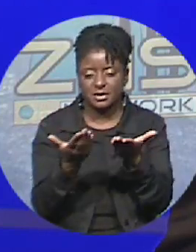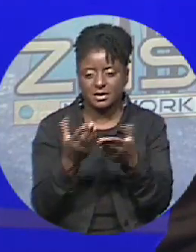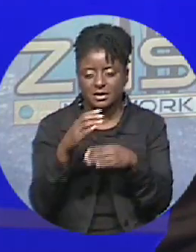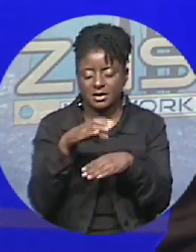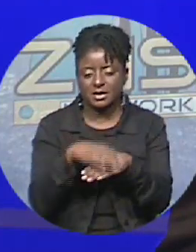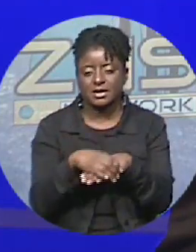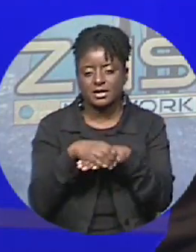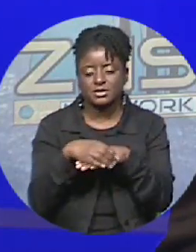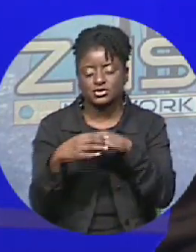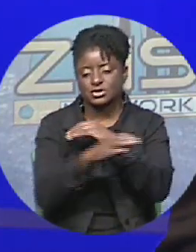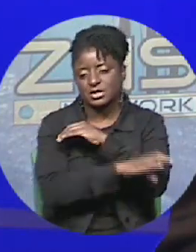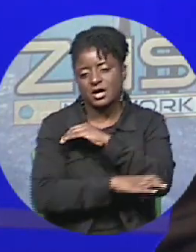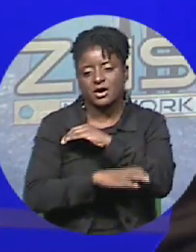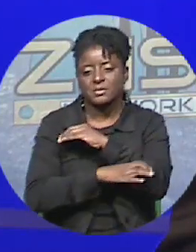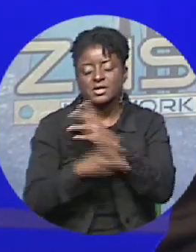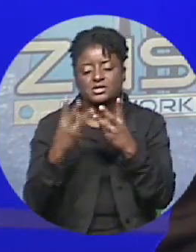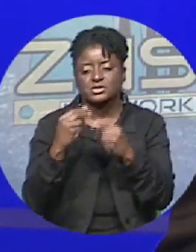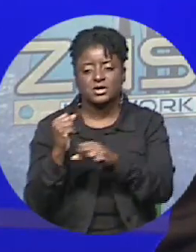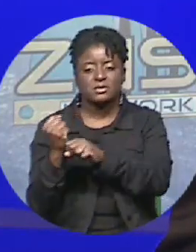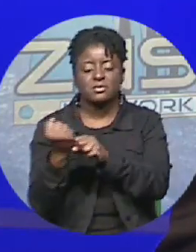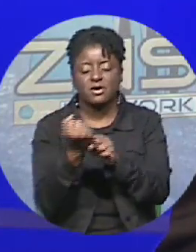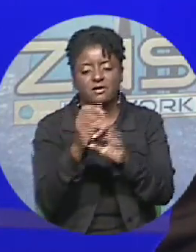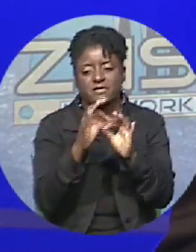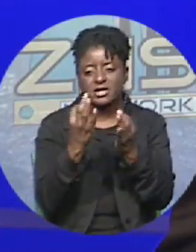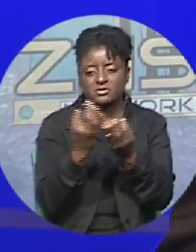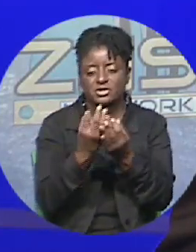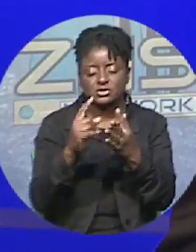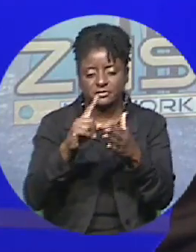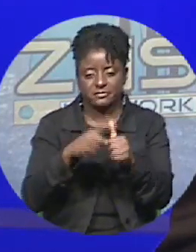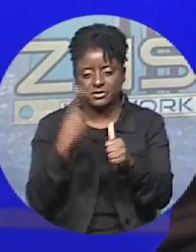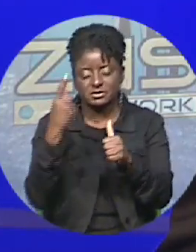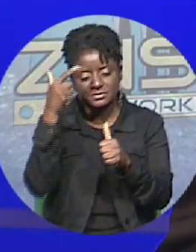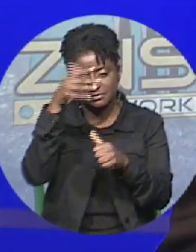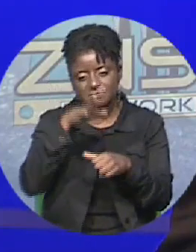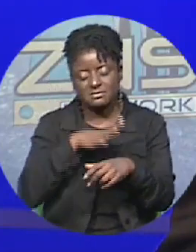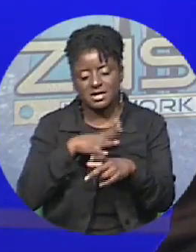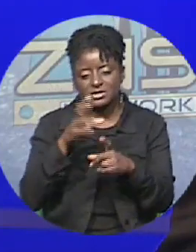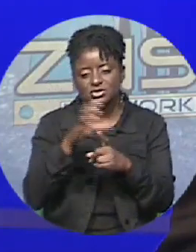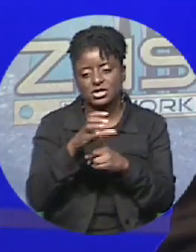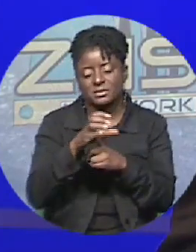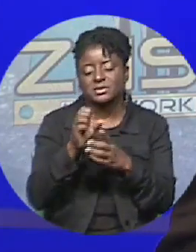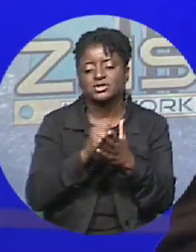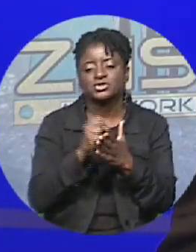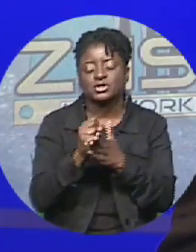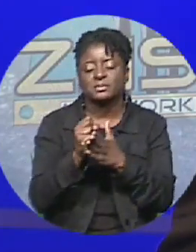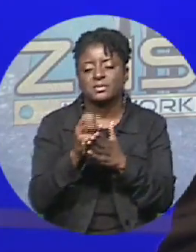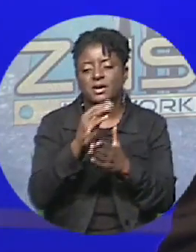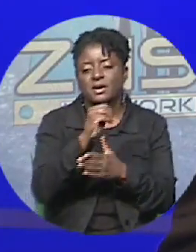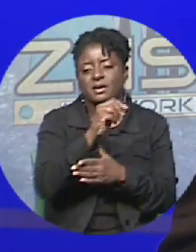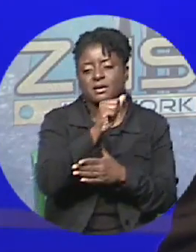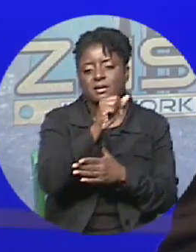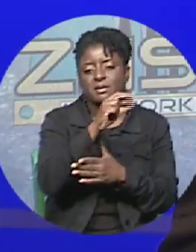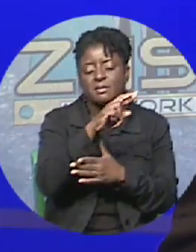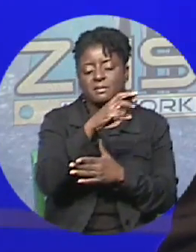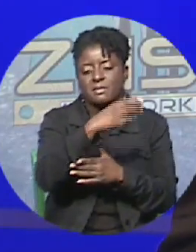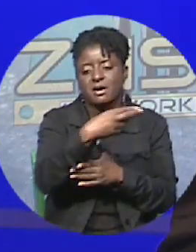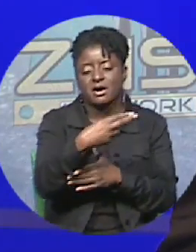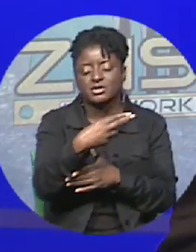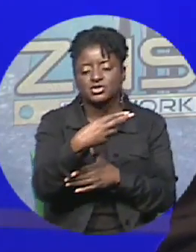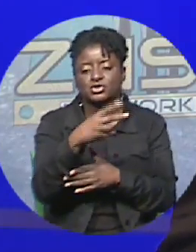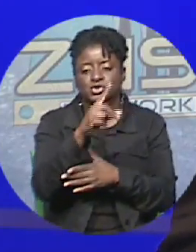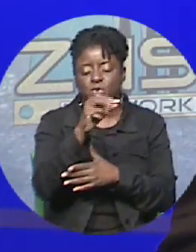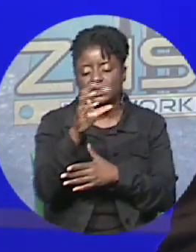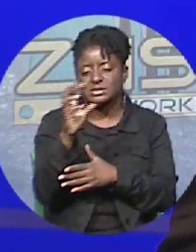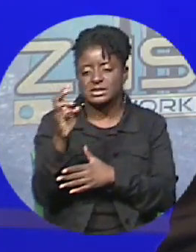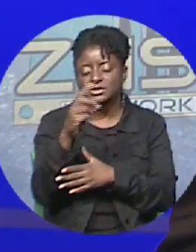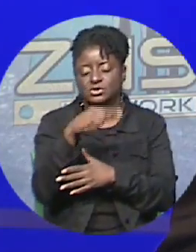Softball Confederation's inaugural men's championship will take place March 26th through the 29th at the Blue Hill Sporting Complex, and